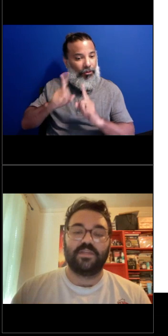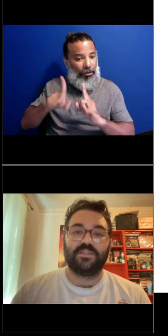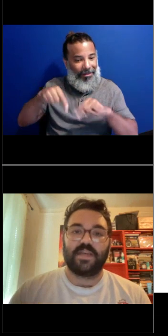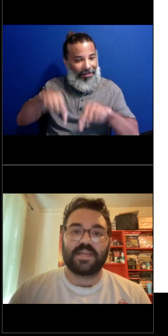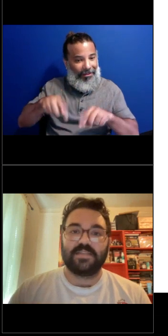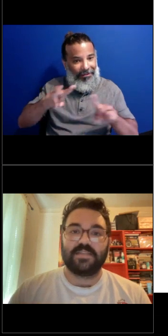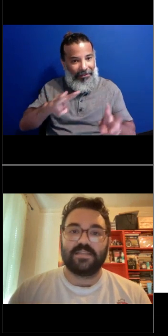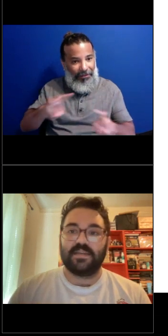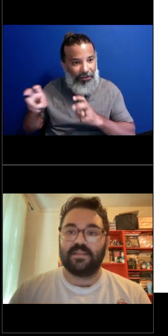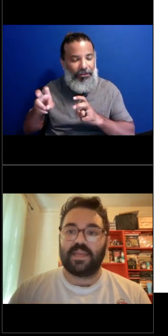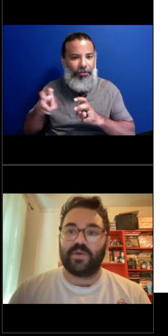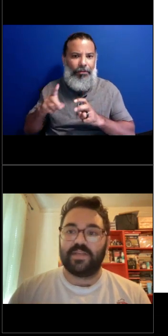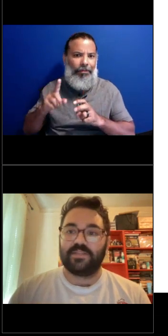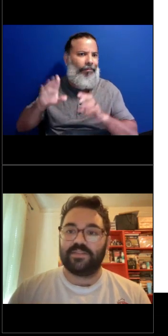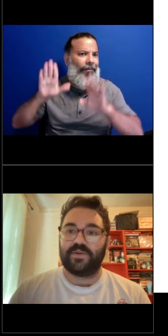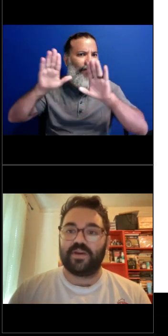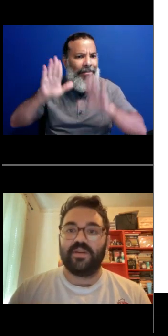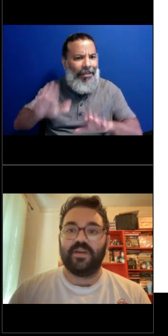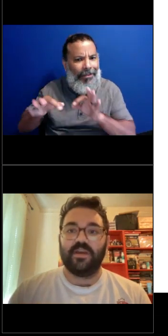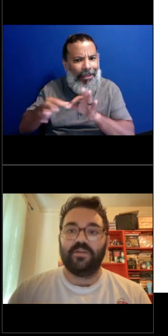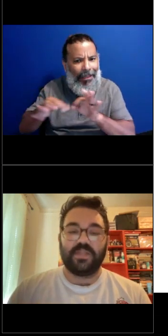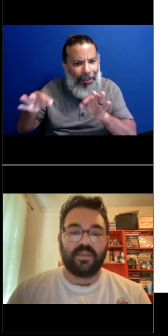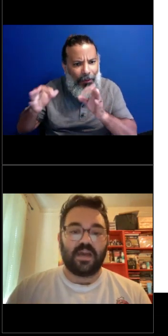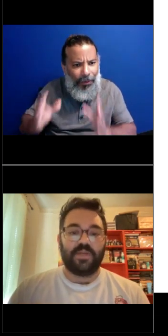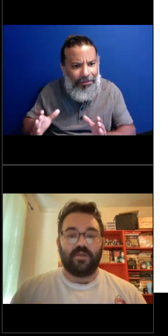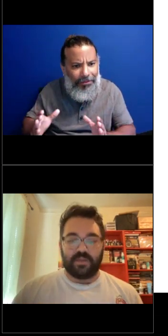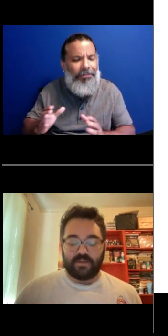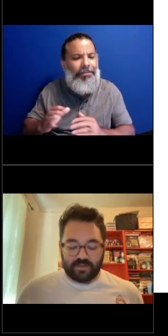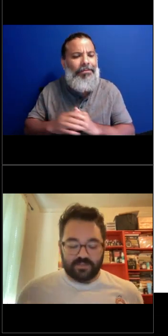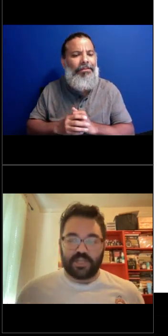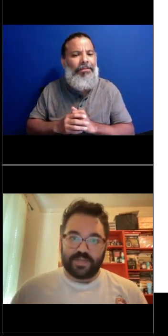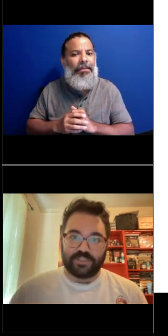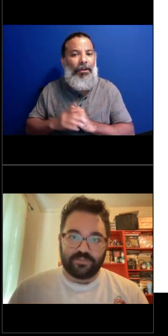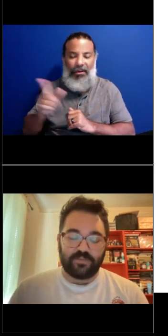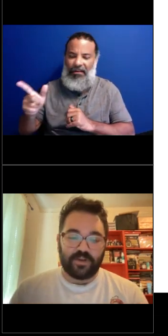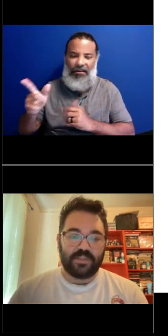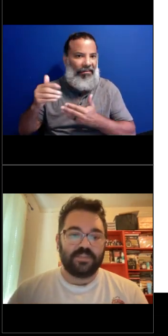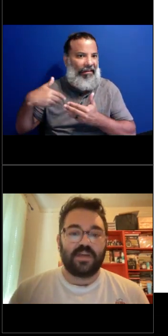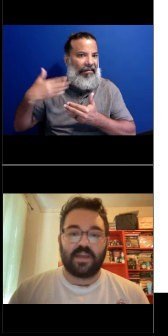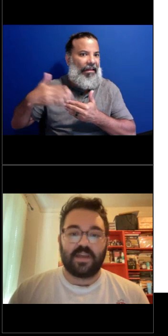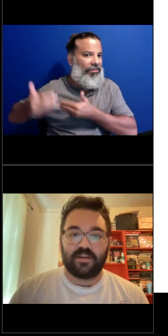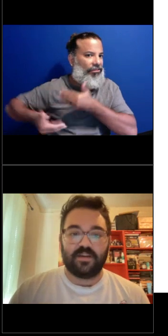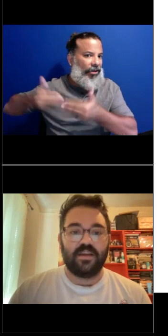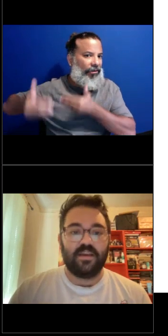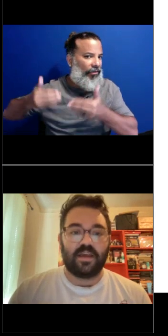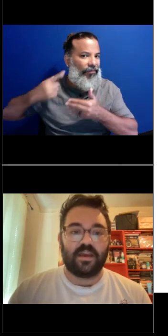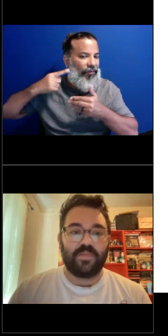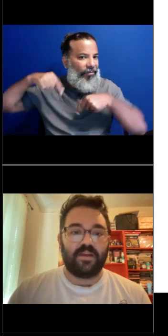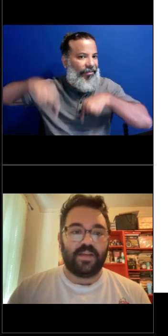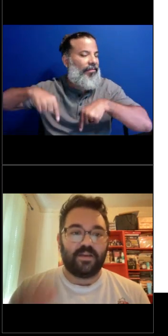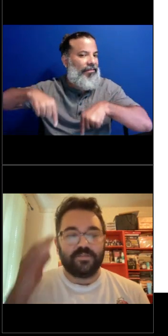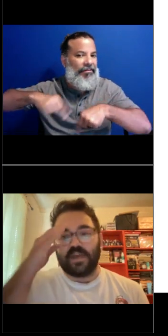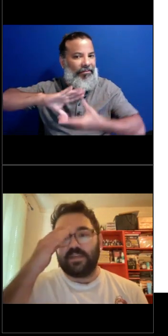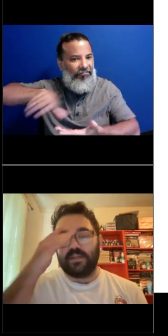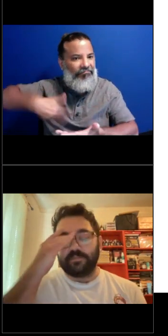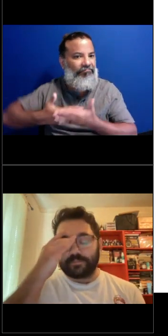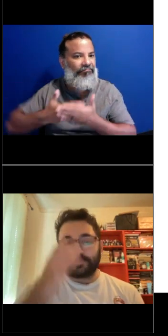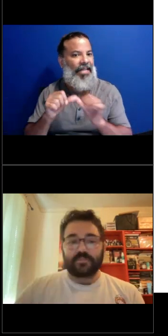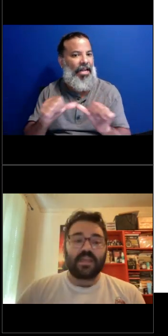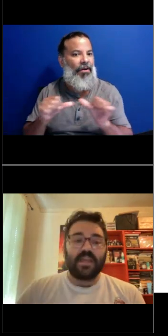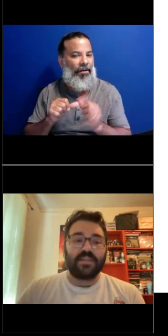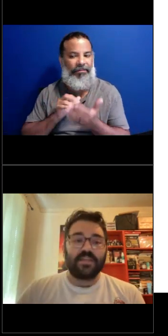along with such fantastic linguists who are really the up and coming generation for this entire area of